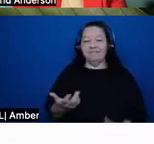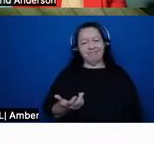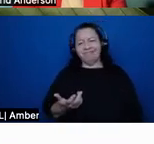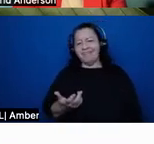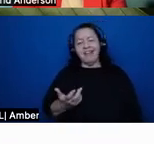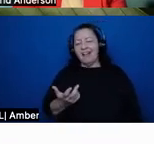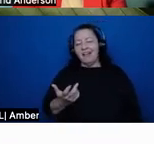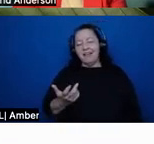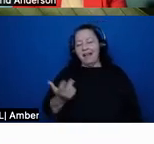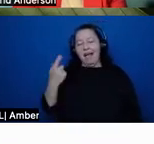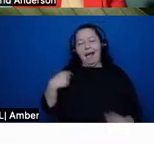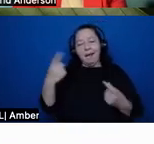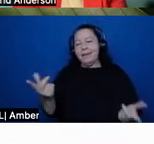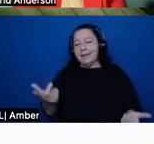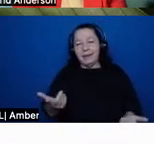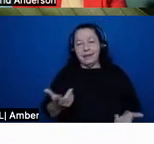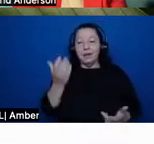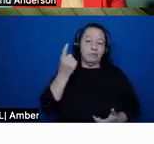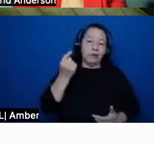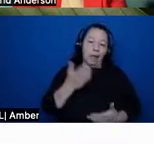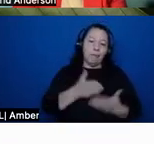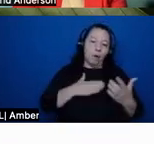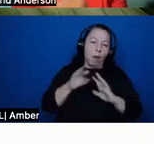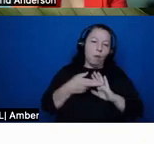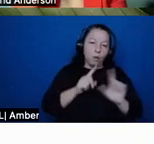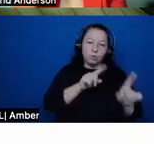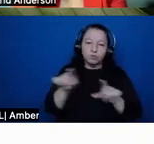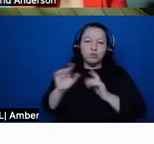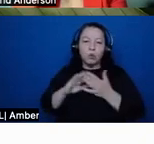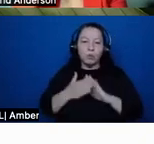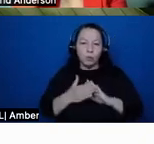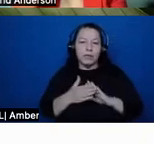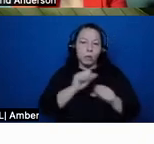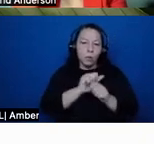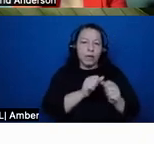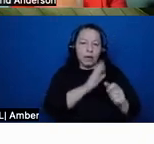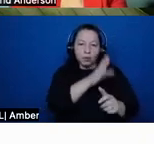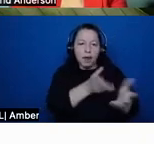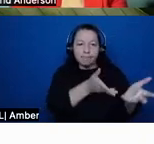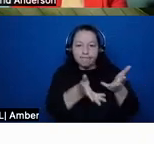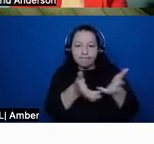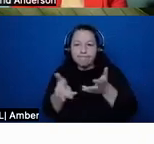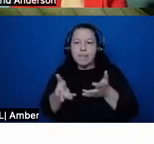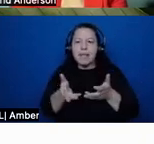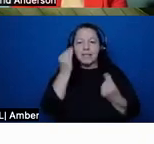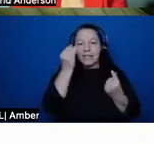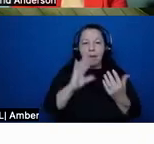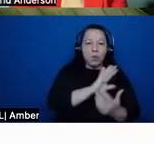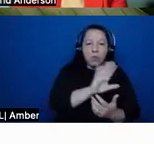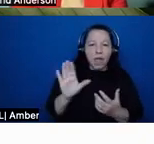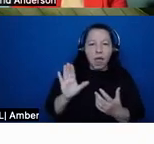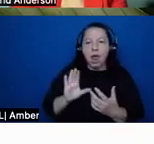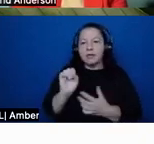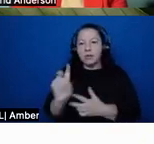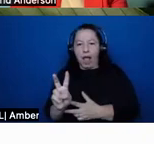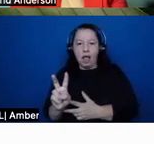in, part of my role is, you know, visiting communities and just kind of like working with them as they kind of think about their sexual violence response. And I've